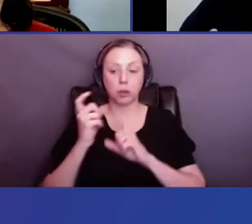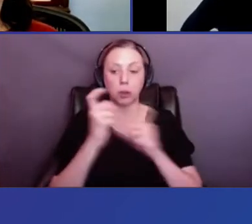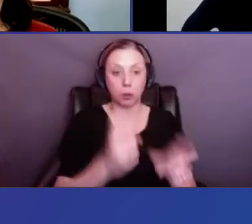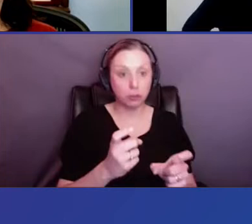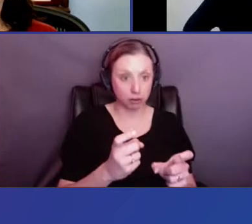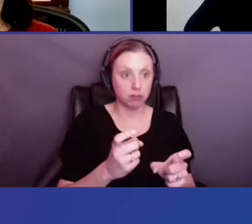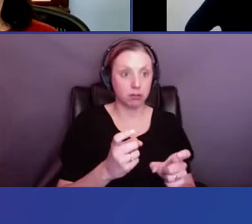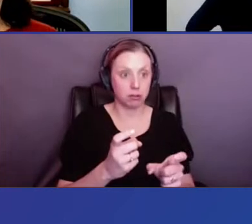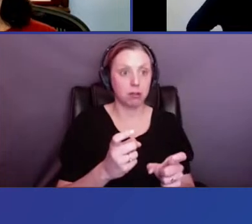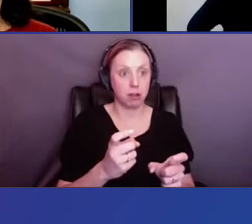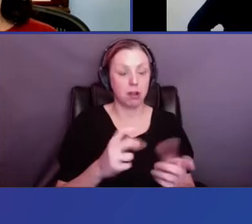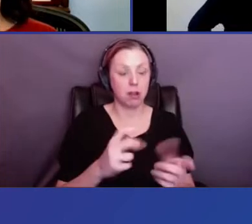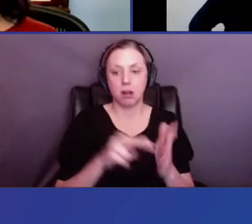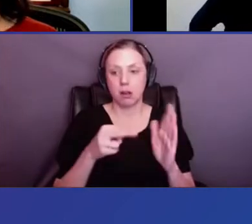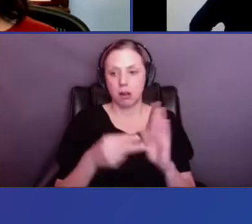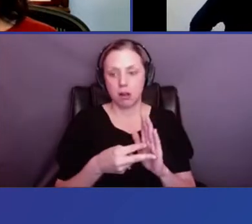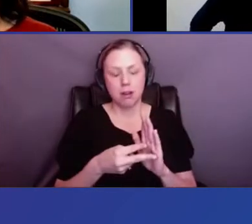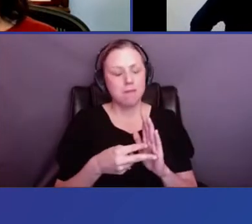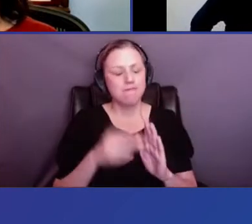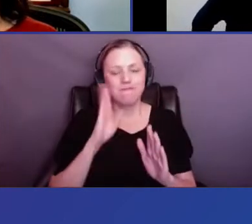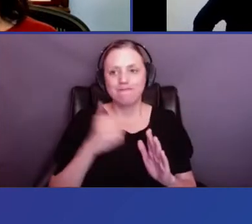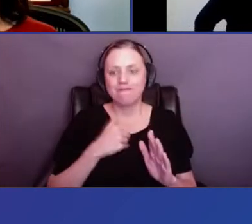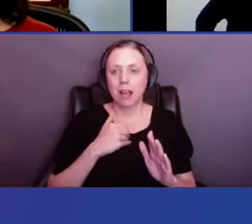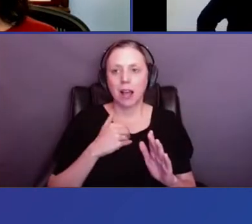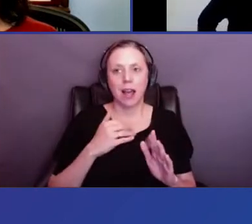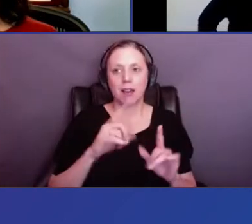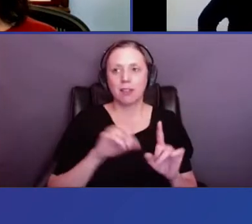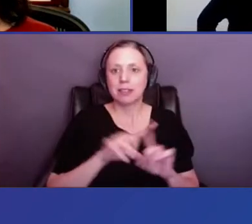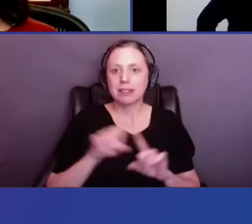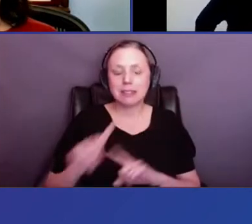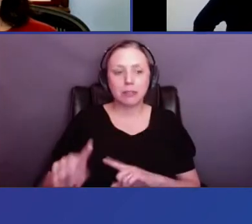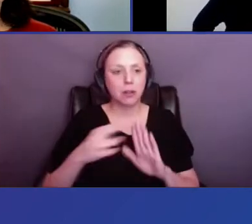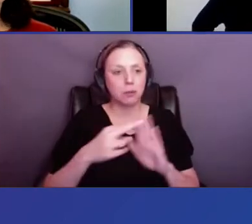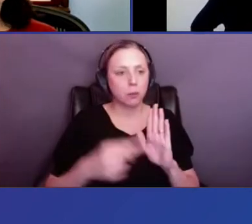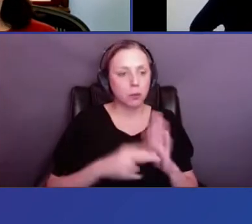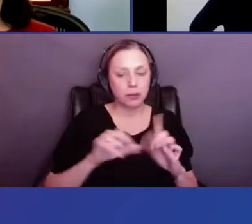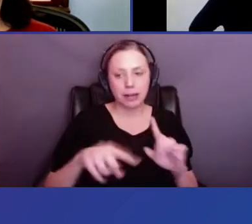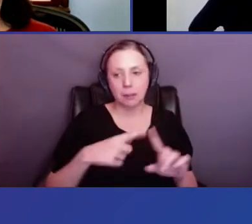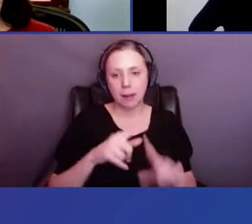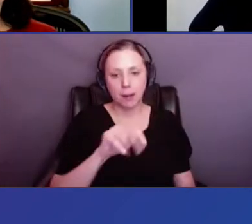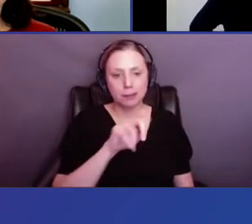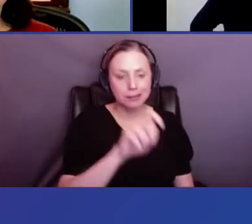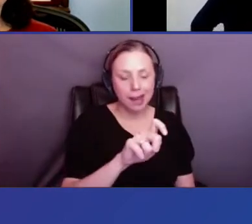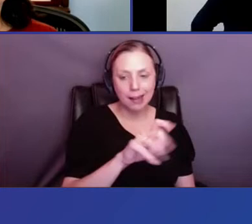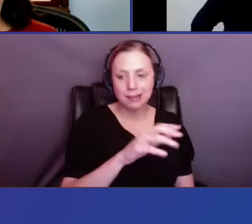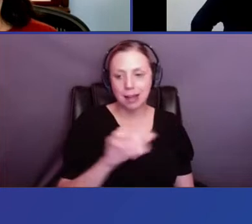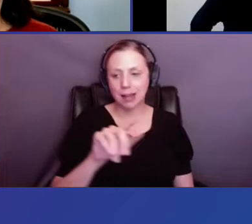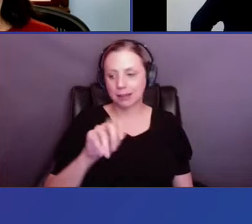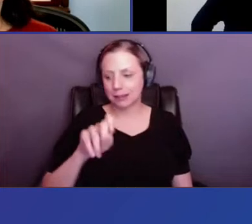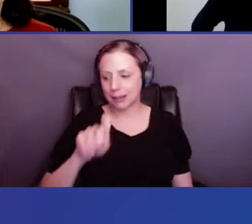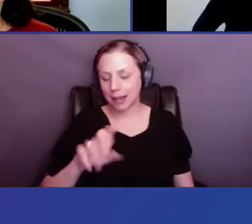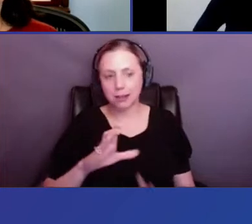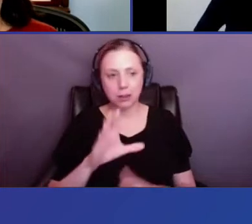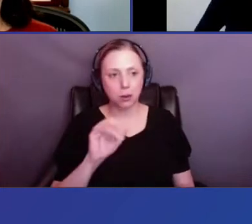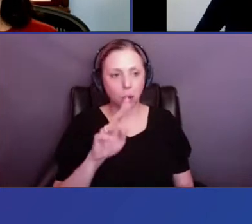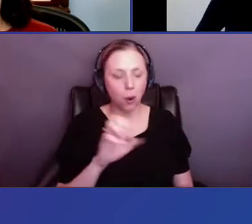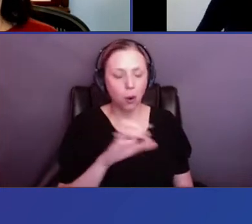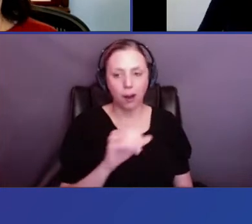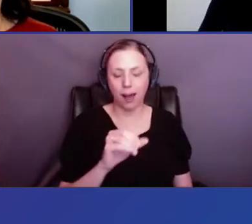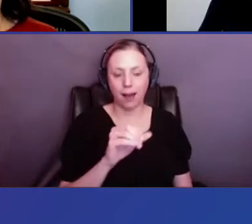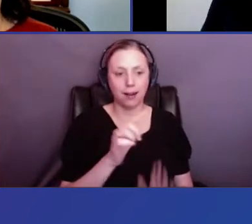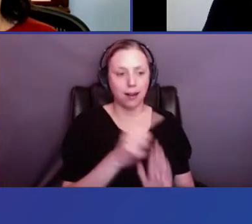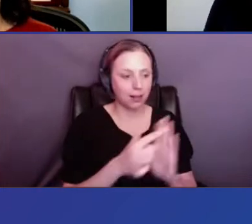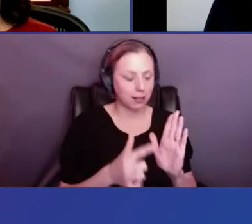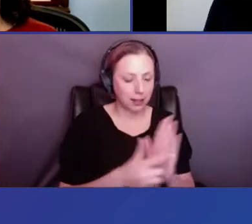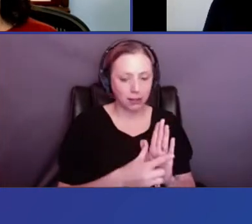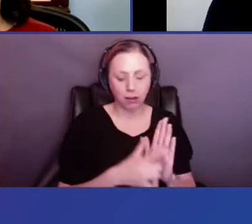so there are nuances around tax and the tax code and the legal intricacies